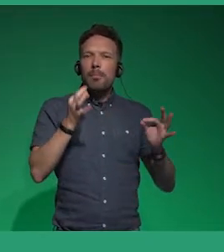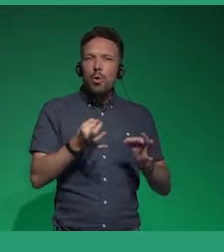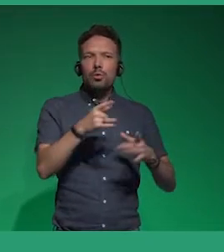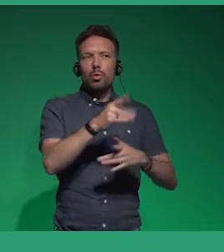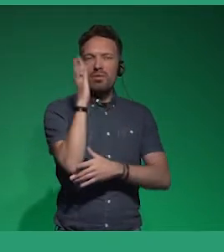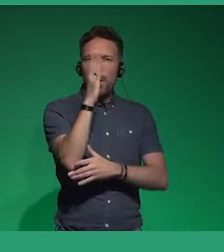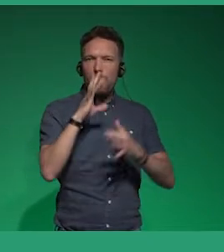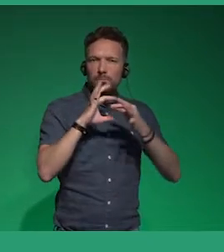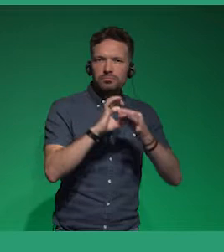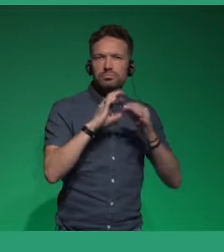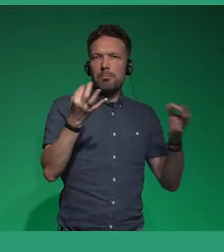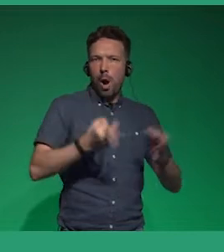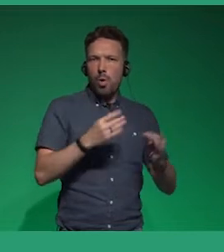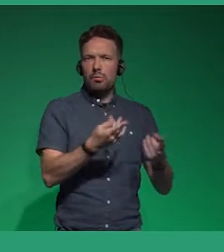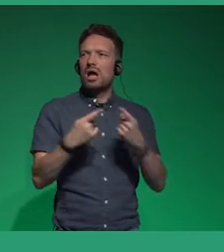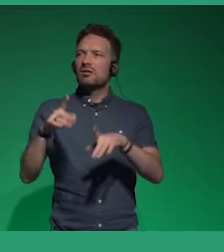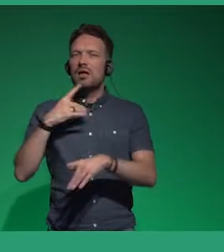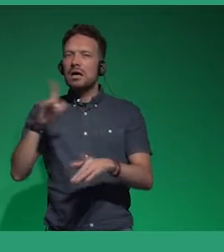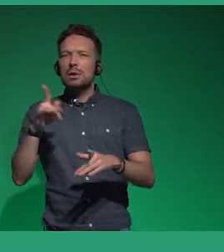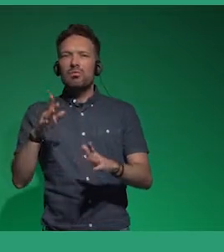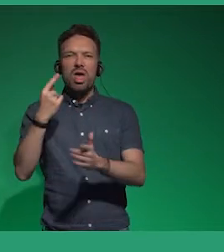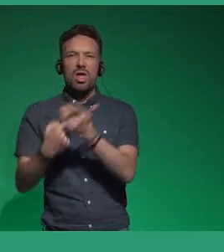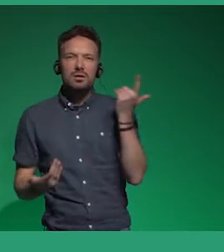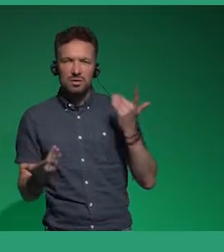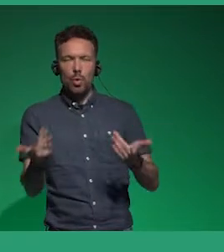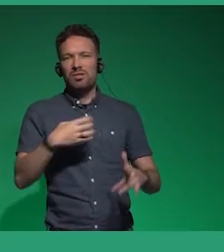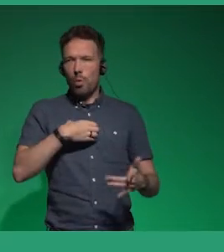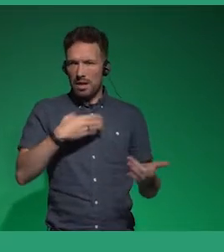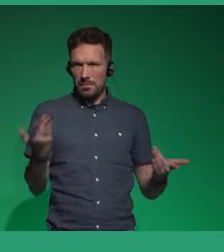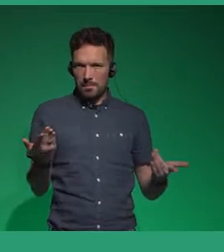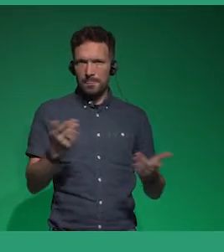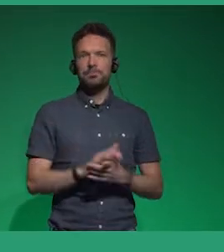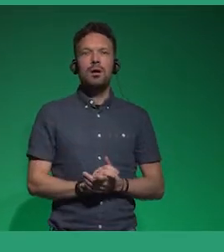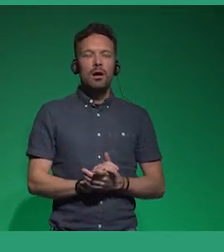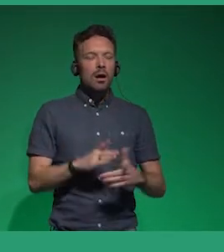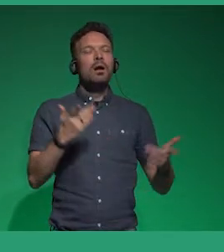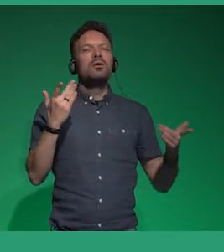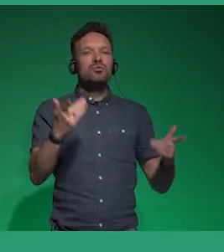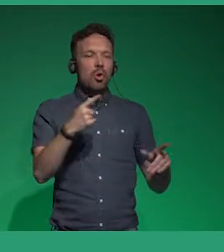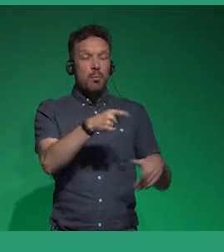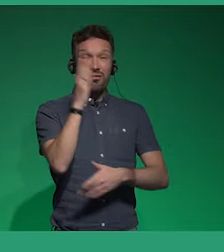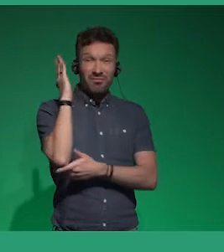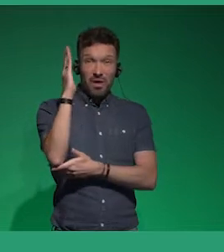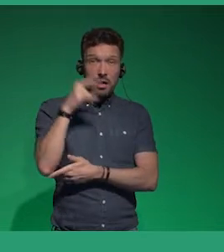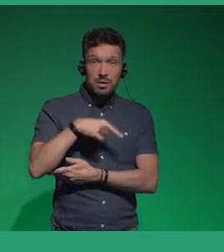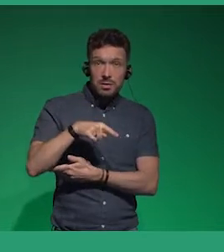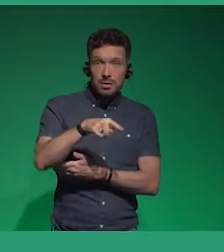encountered, most of them are forest specialists. We would never find them outside of the forest because they